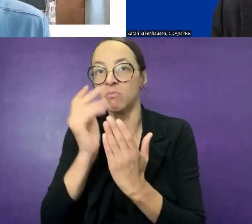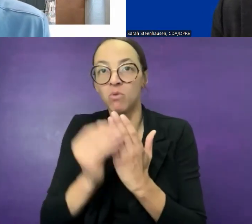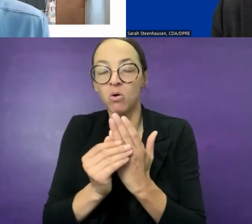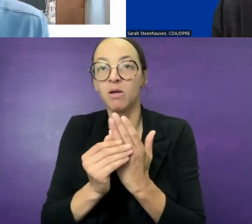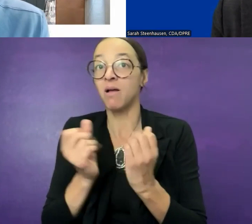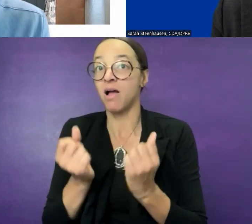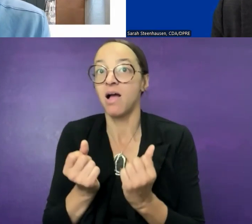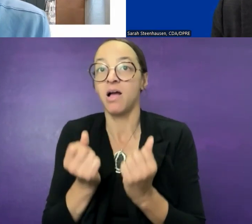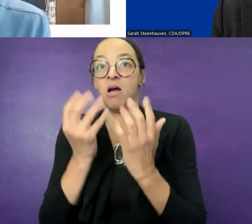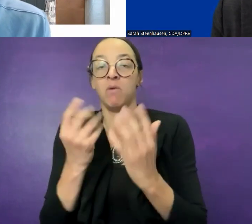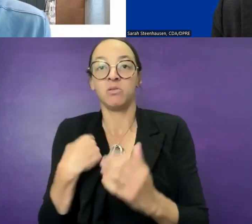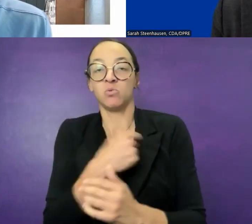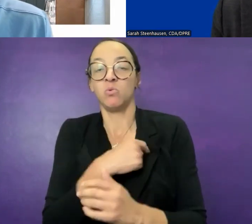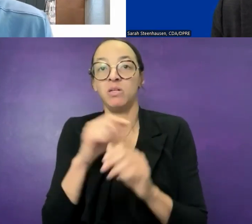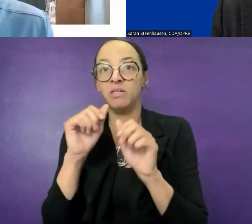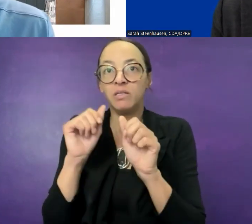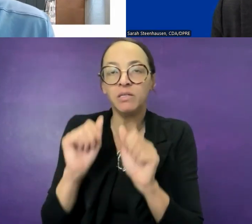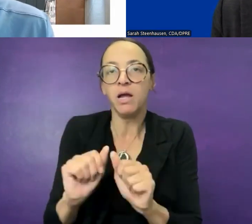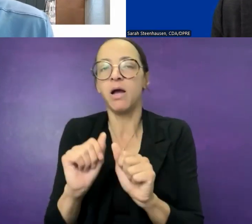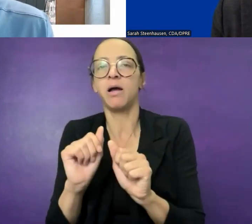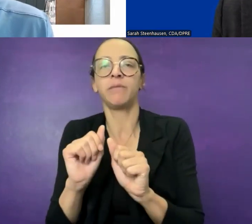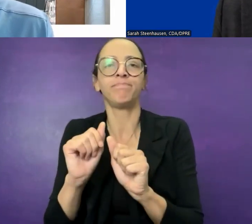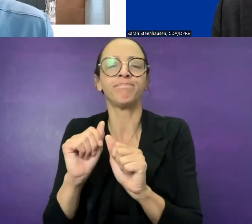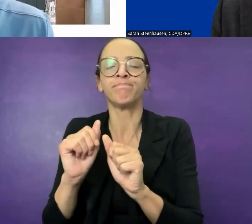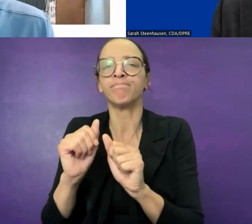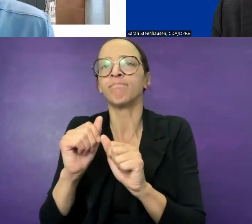able to touch on that in this initiative.